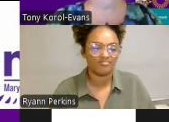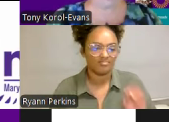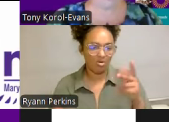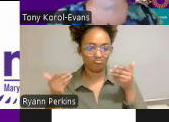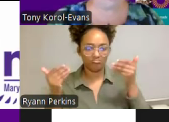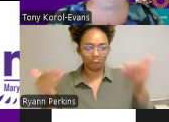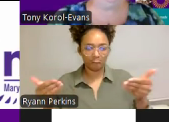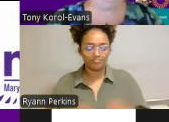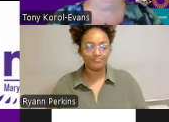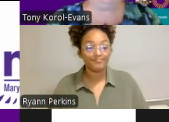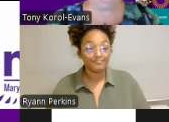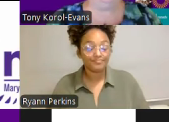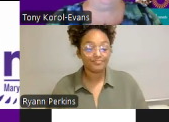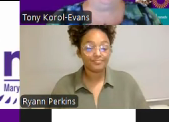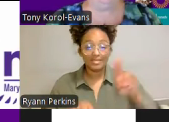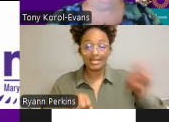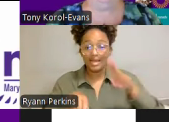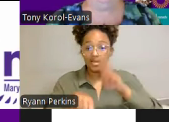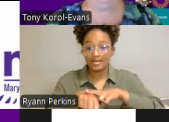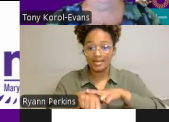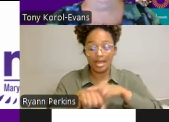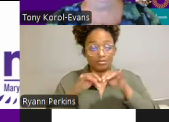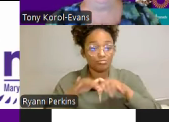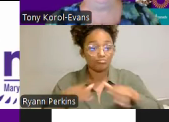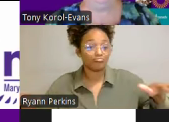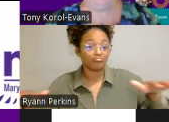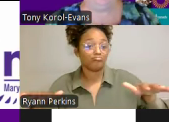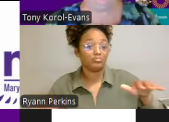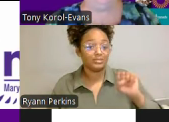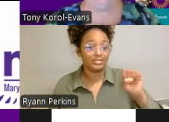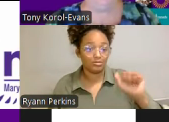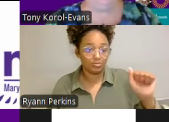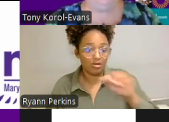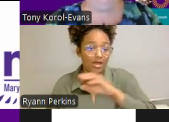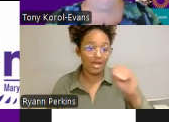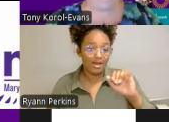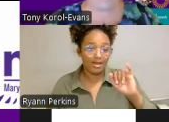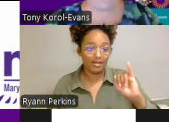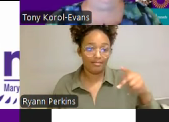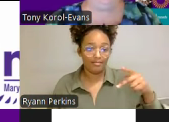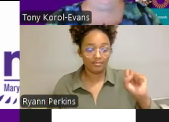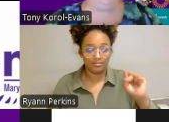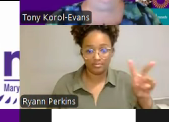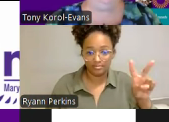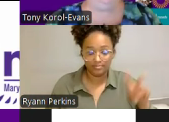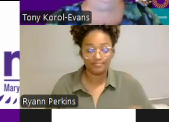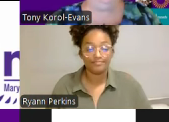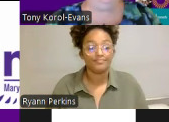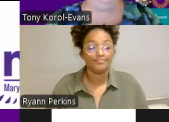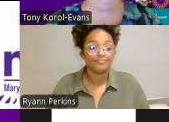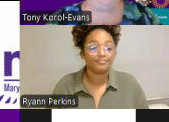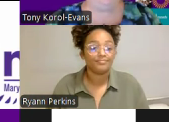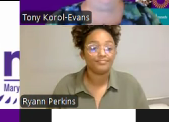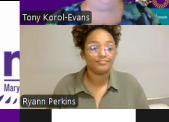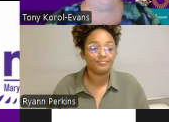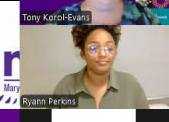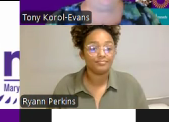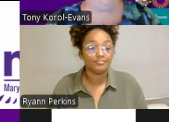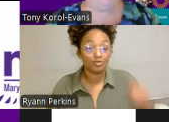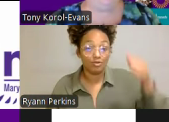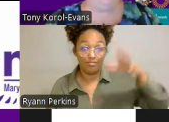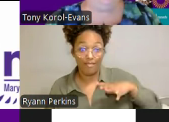So the national prevalence of sexual assault and intimate partner sexual violence. When you look at female survivors